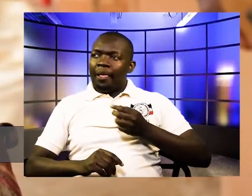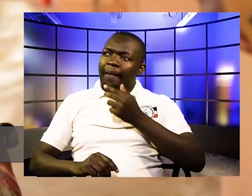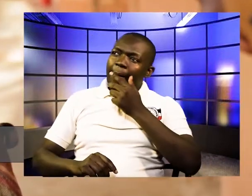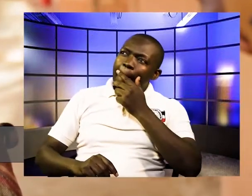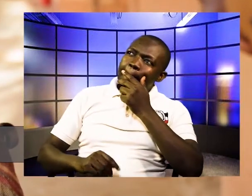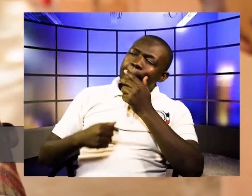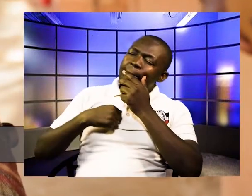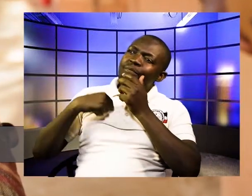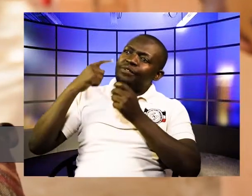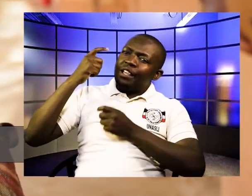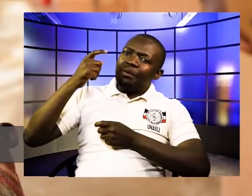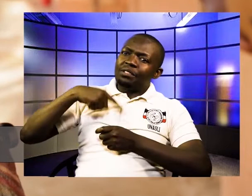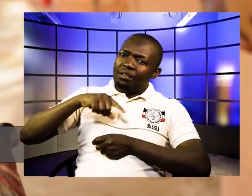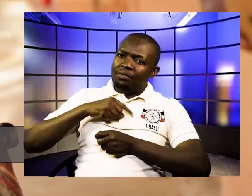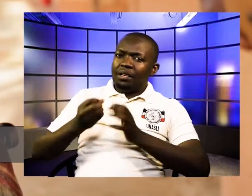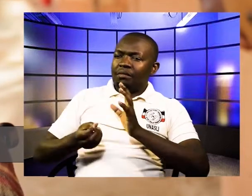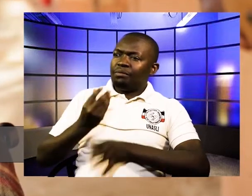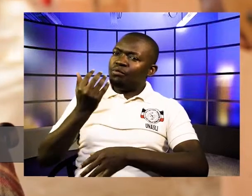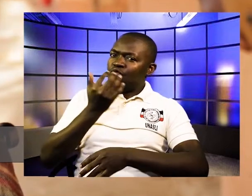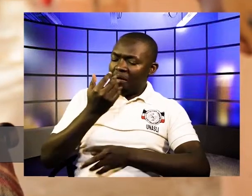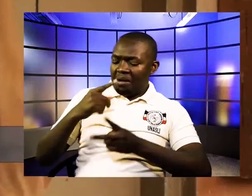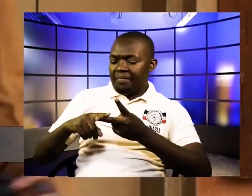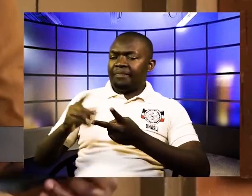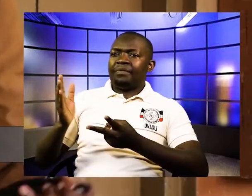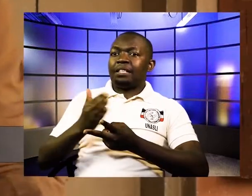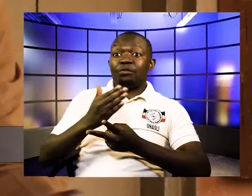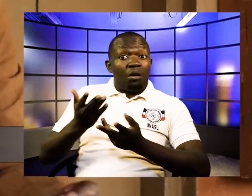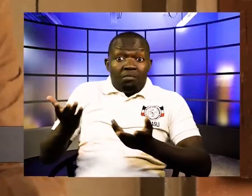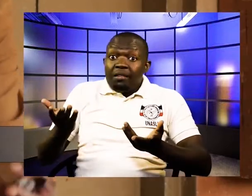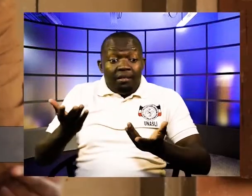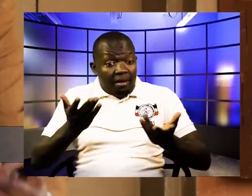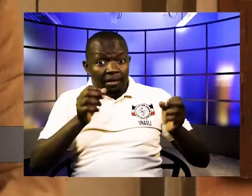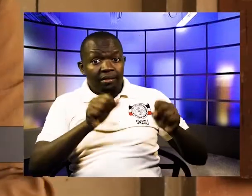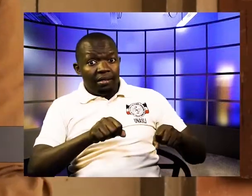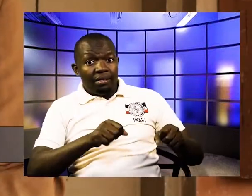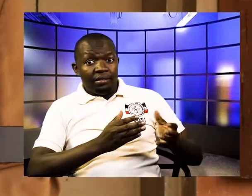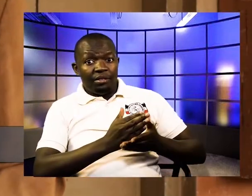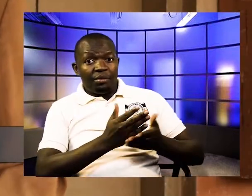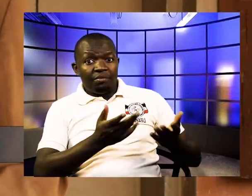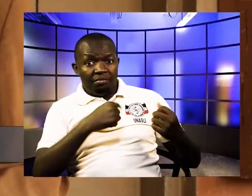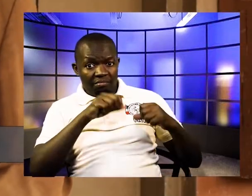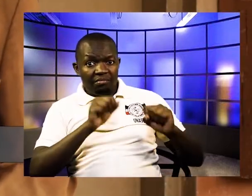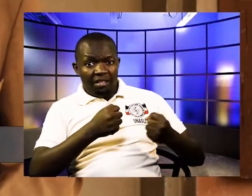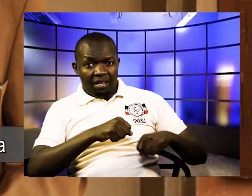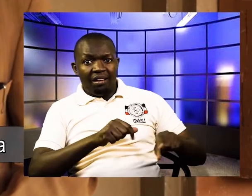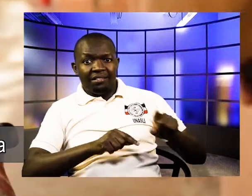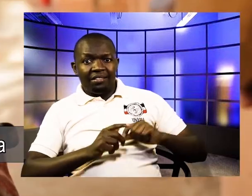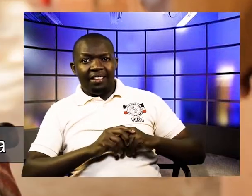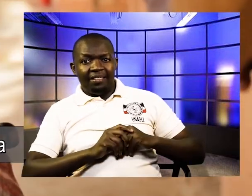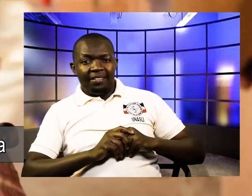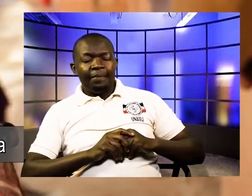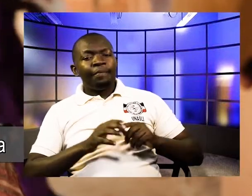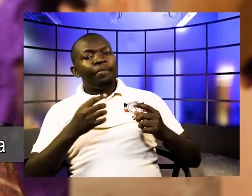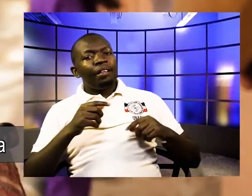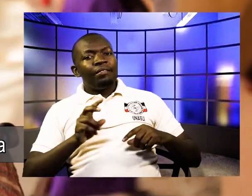nze ndoza tujja kukolayo ka drama n'oluyimba kituufu tukole ekyo ate nga